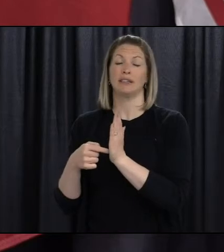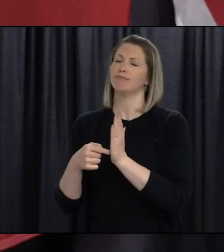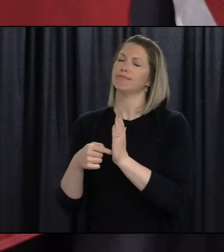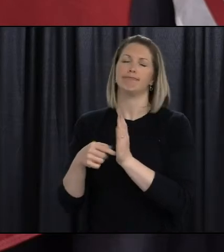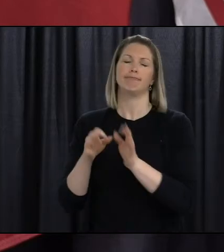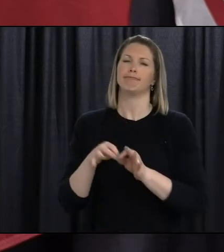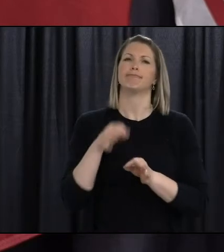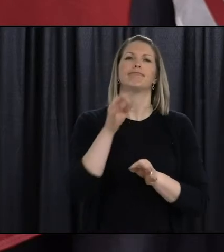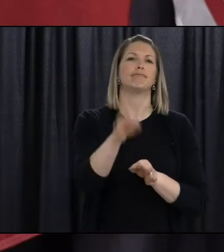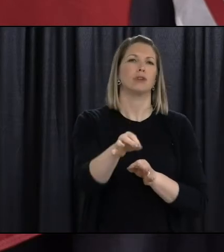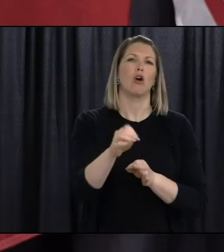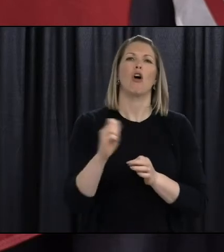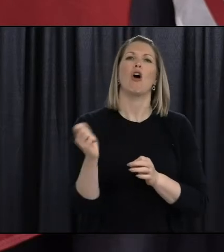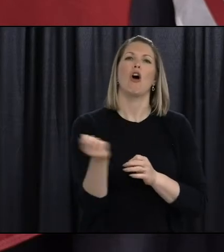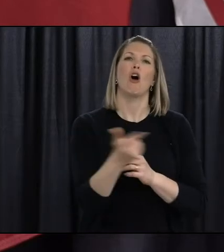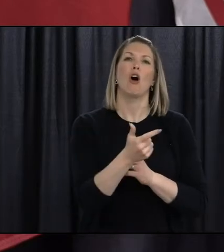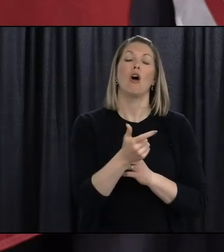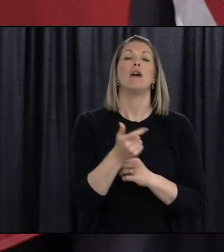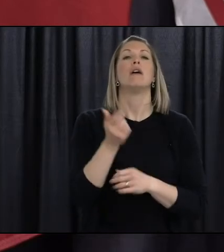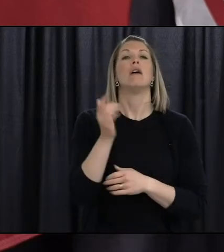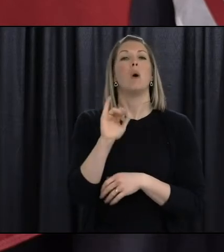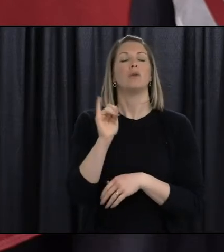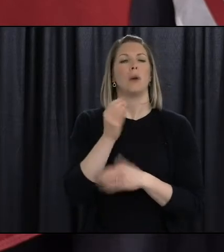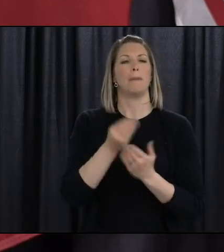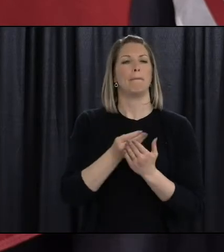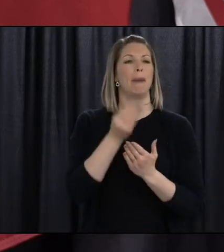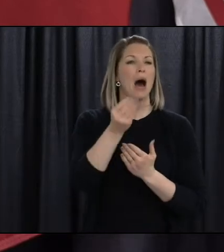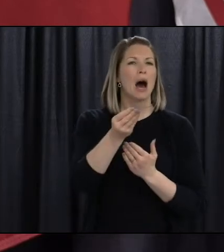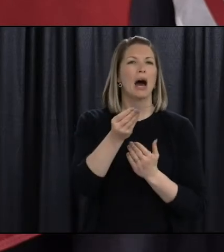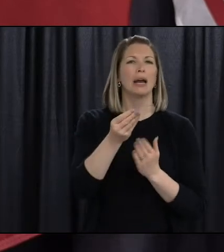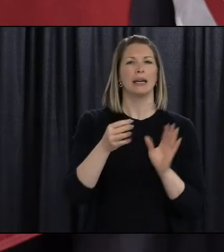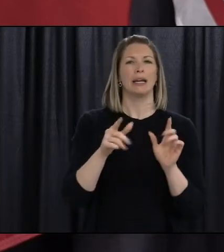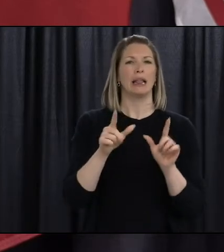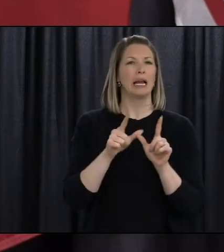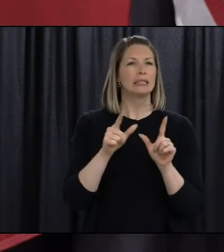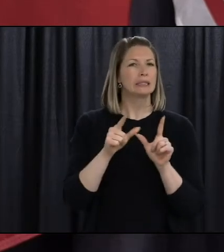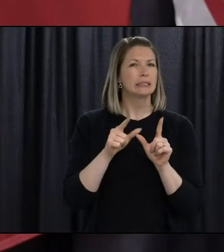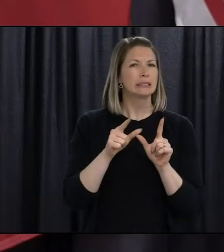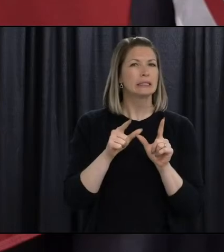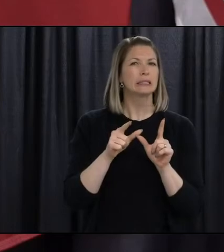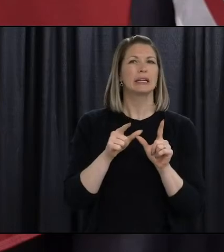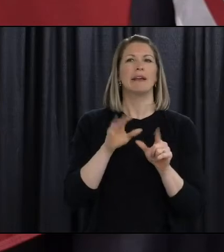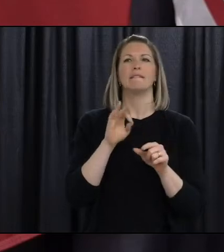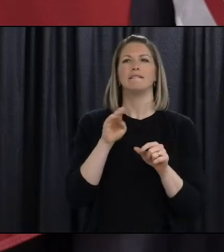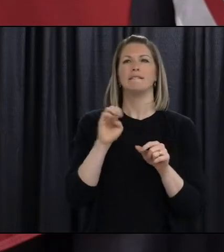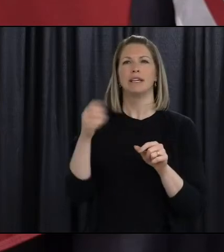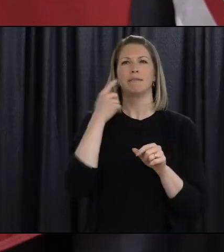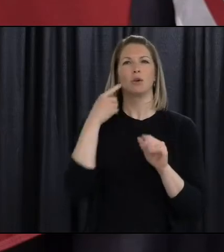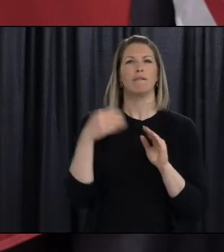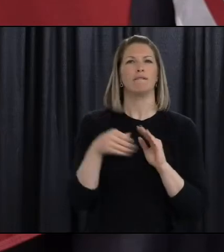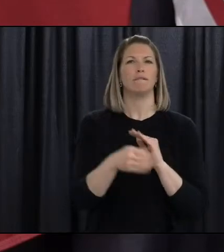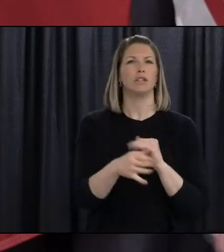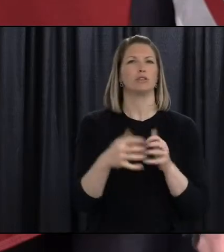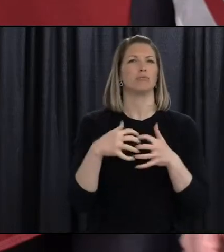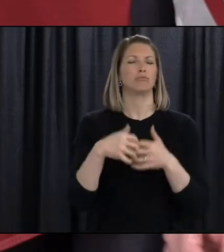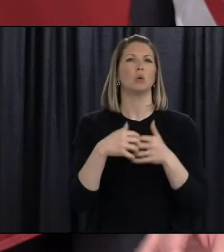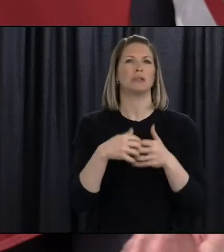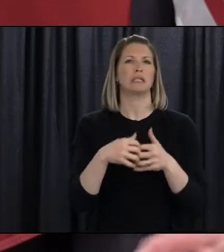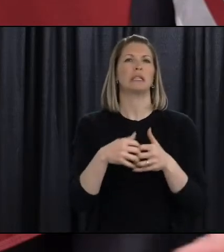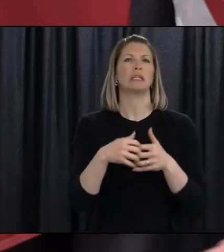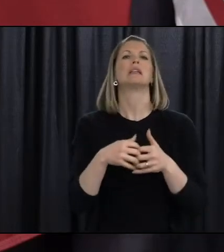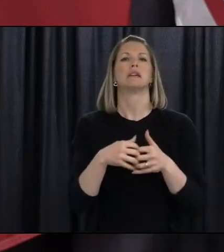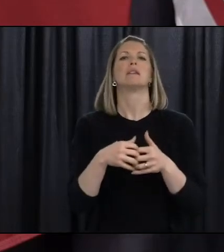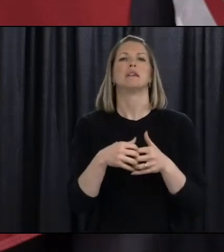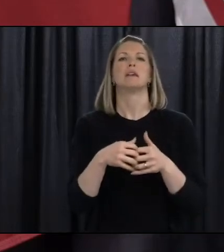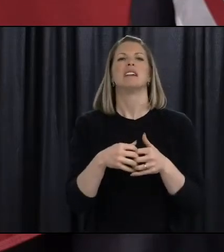fish processing and buyer licensing fees. So this is the elimination and rebate of these fees will help the fish harvesting